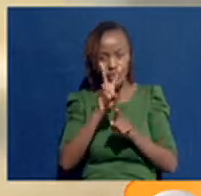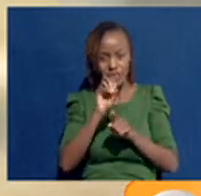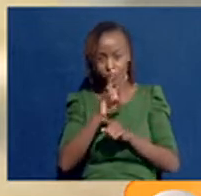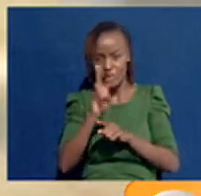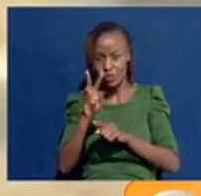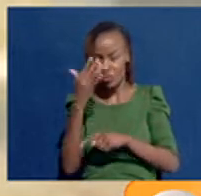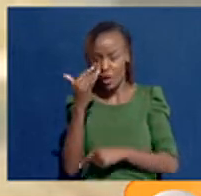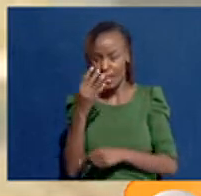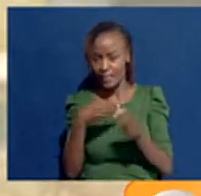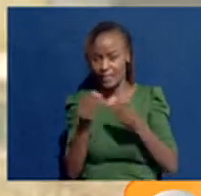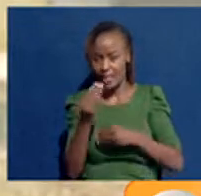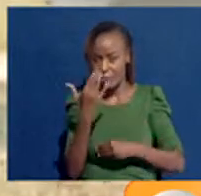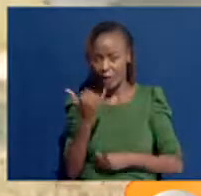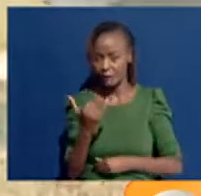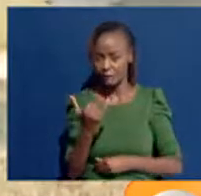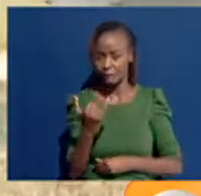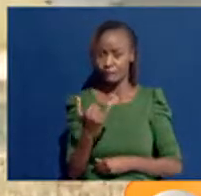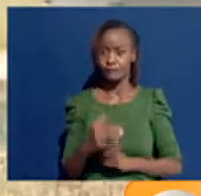2022.